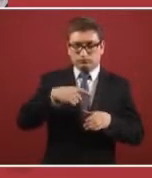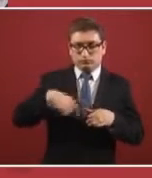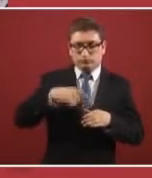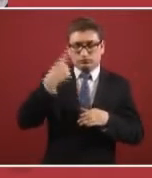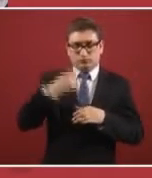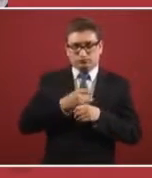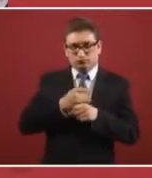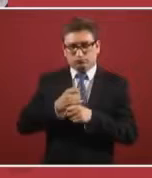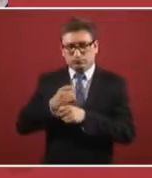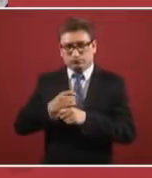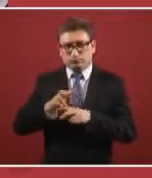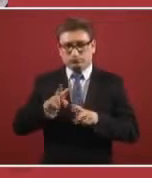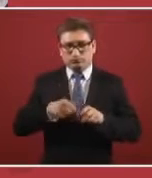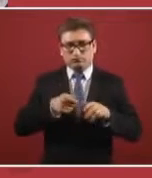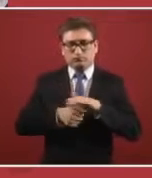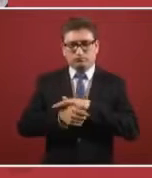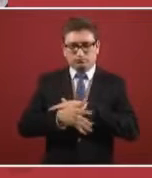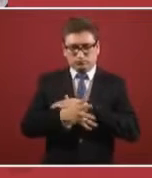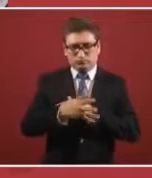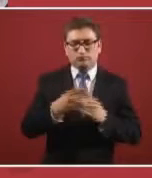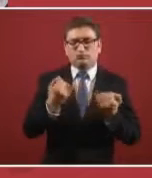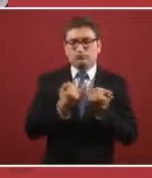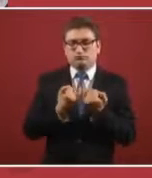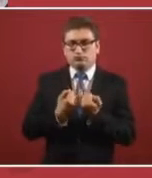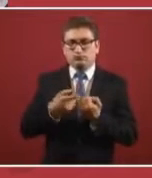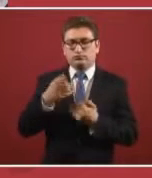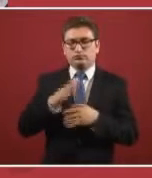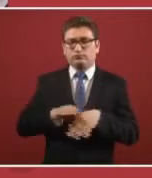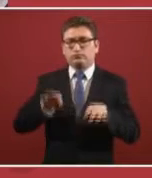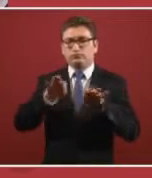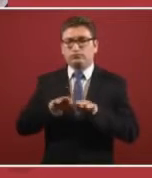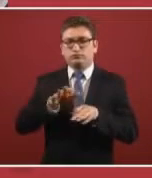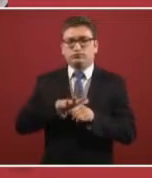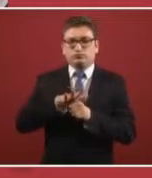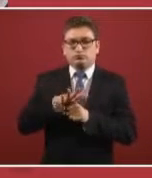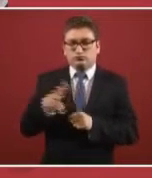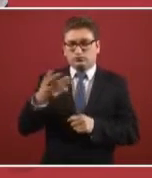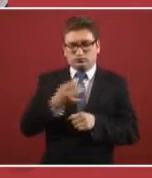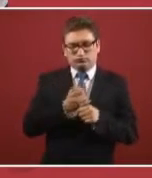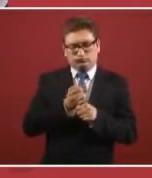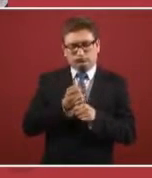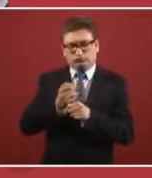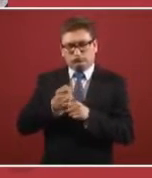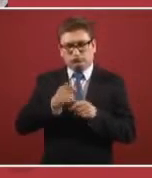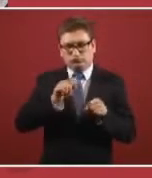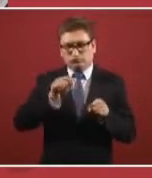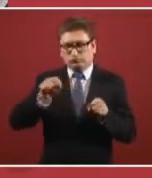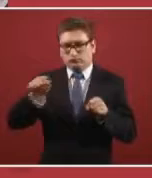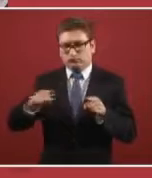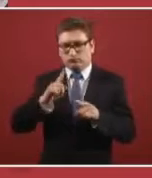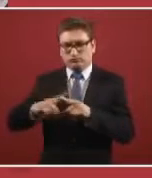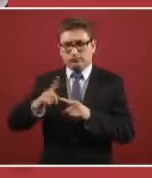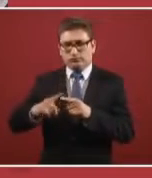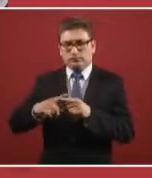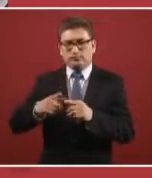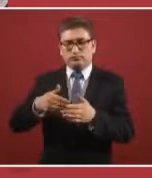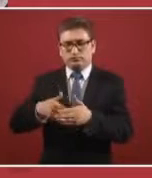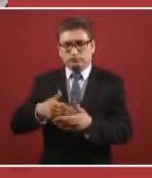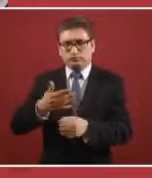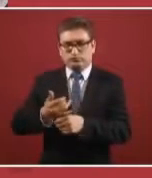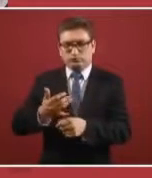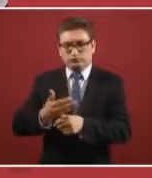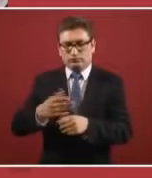of a Ayotzinapa, special sino de investigation, compartir but to todas las share líneas de all the investigación lines of que quedaron investigation inconclusas that were y left